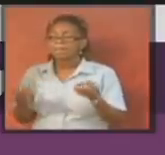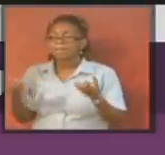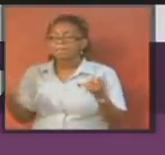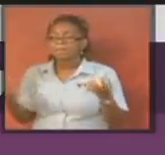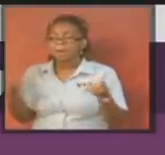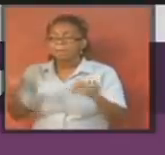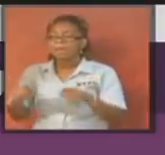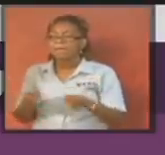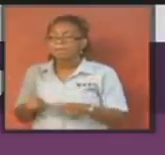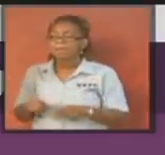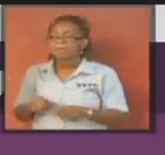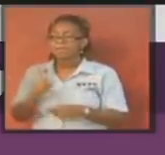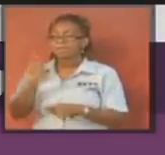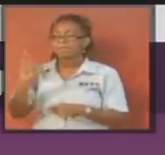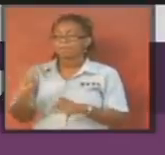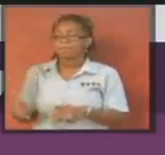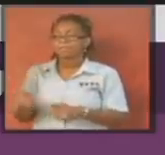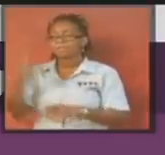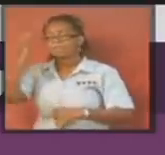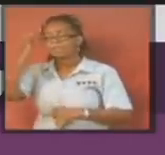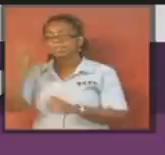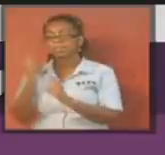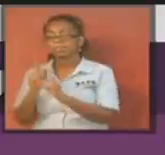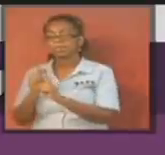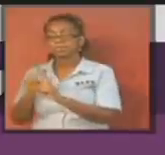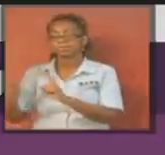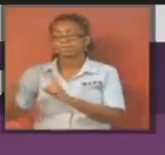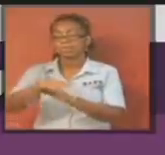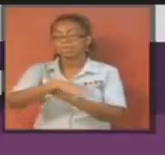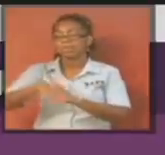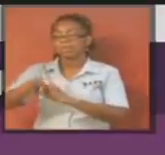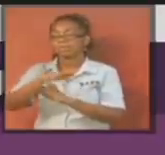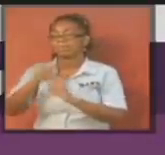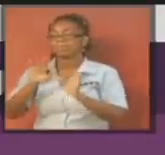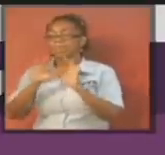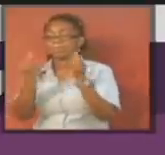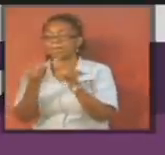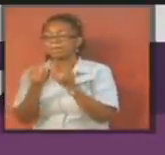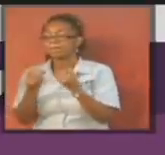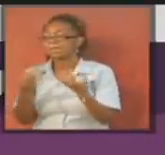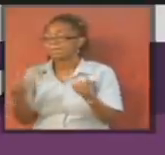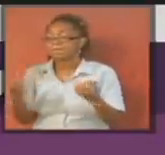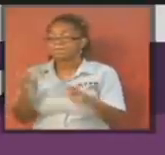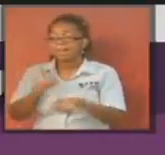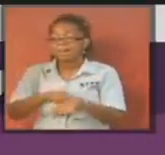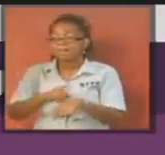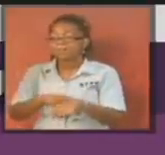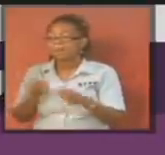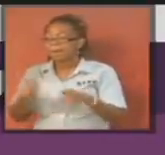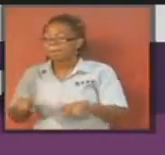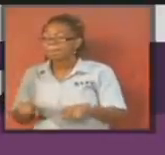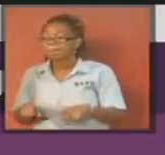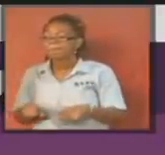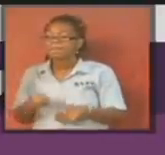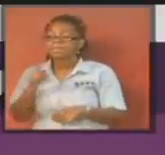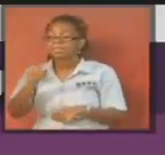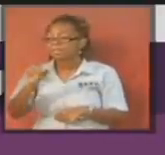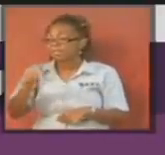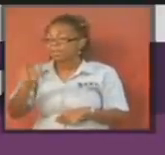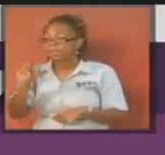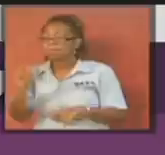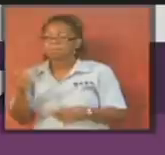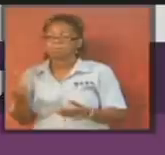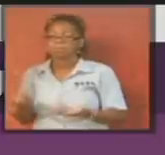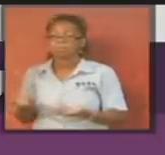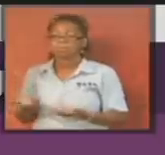the virus once a COVID-positive person has been identified? My second question, I'm hoping the CMO will be able to